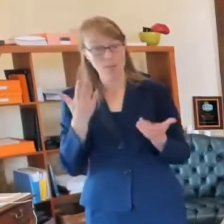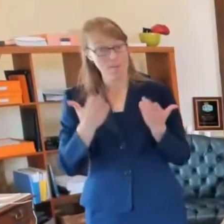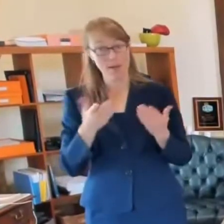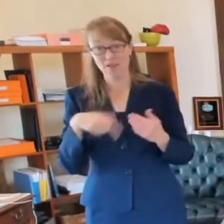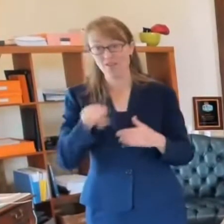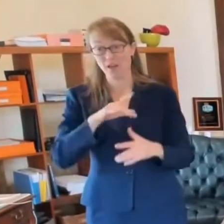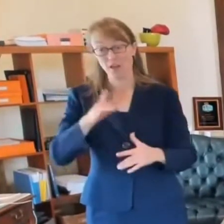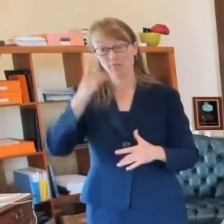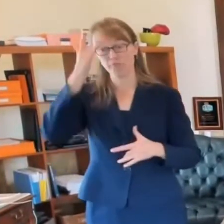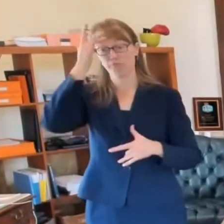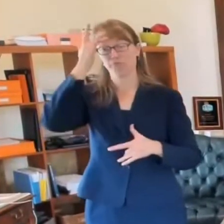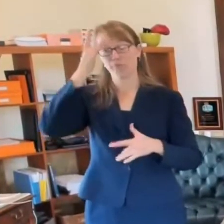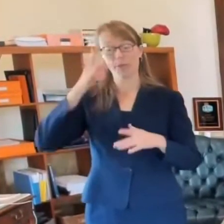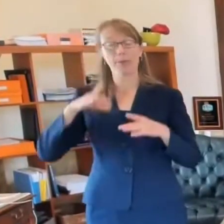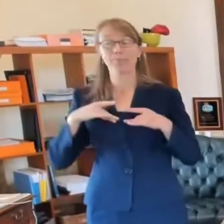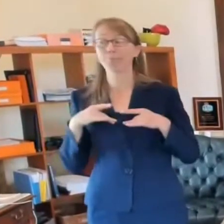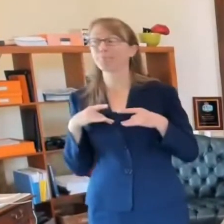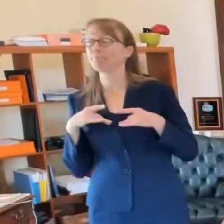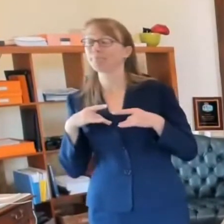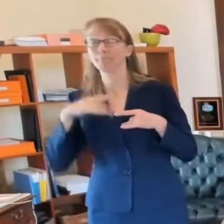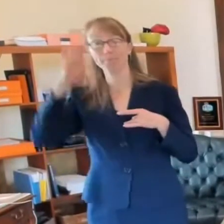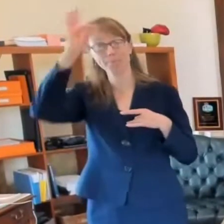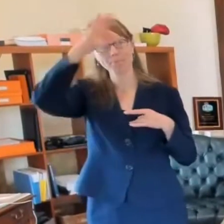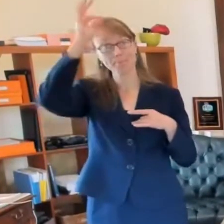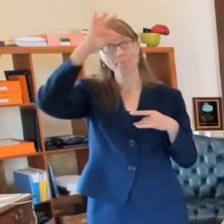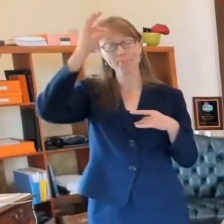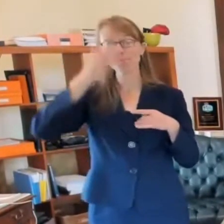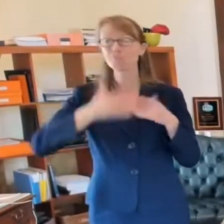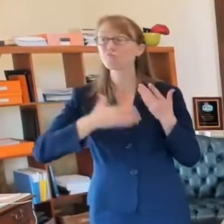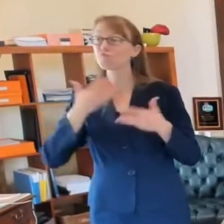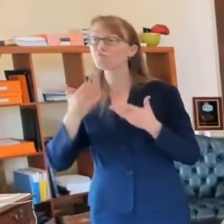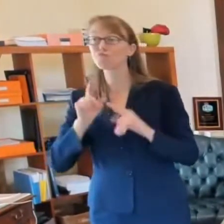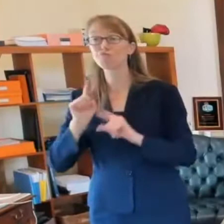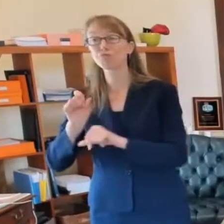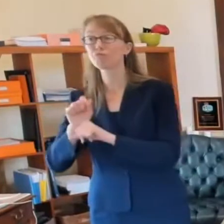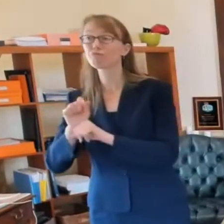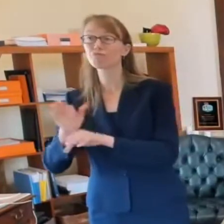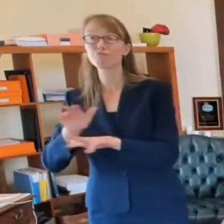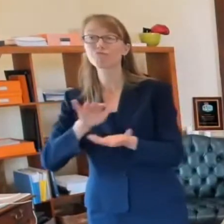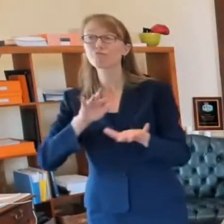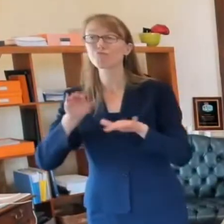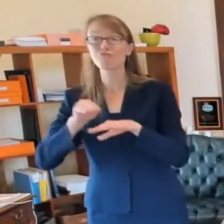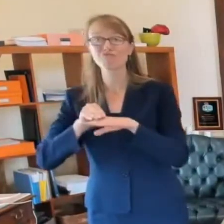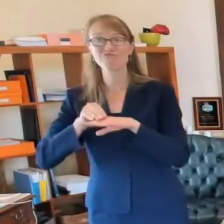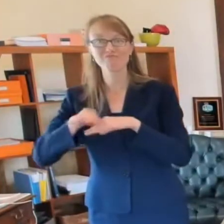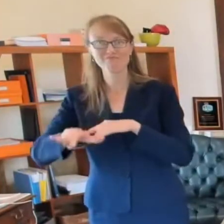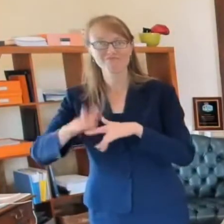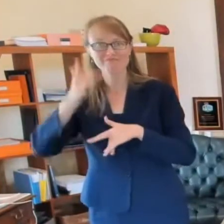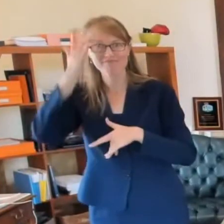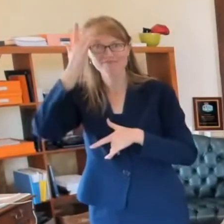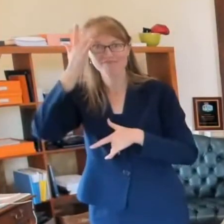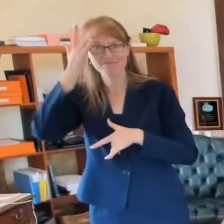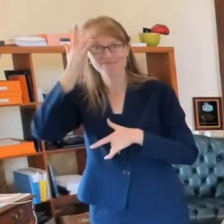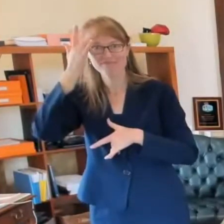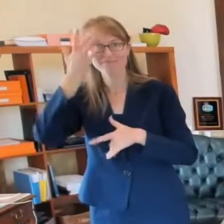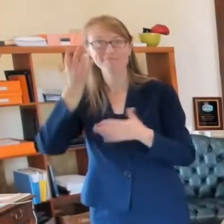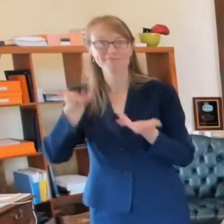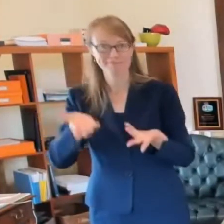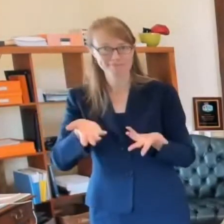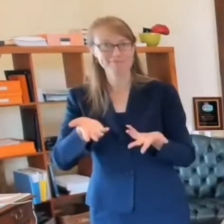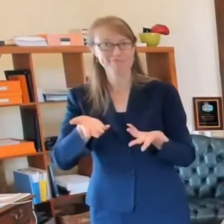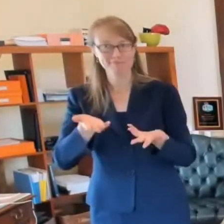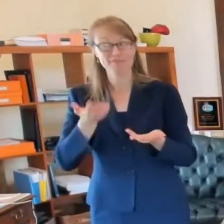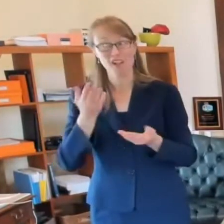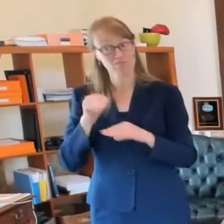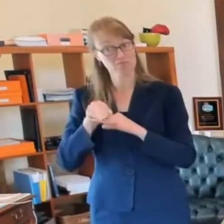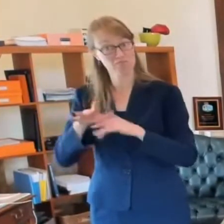asymptomatic some, and they can bring it home or bring it to their workplace and infect additional folks that may have underlying